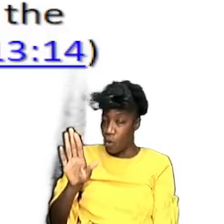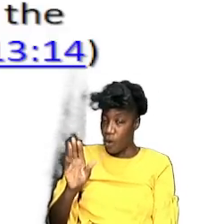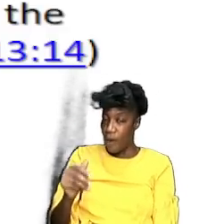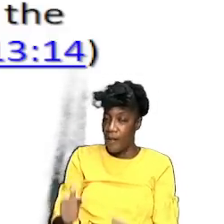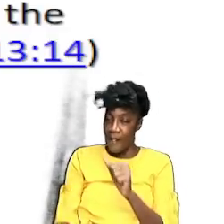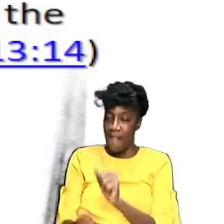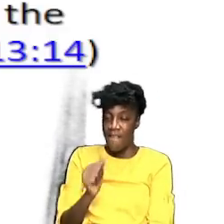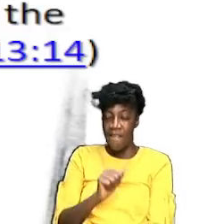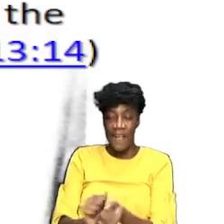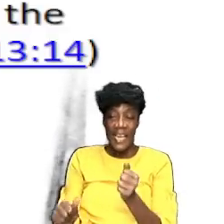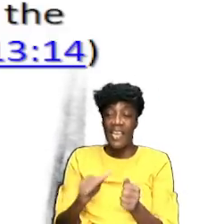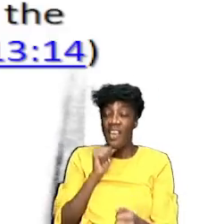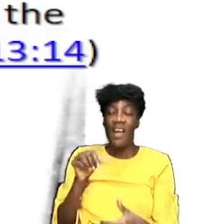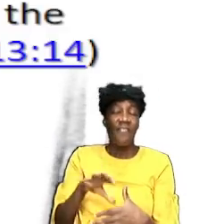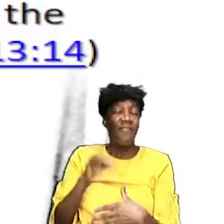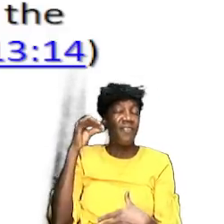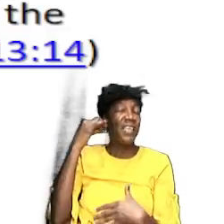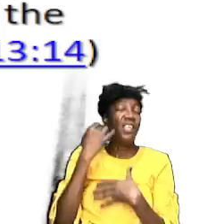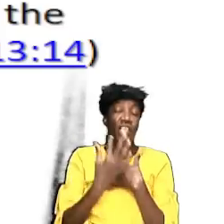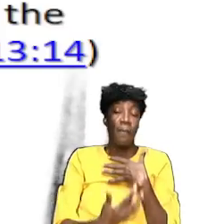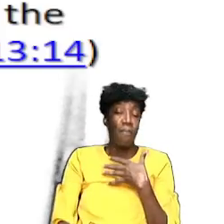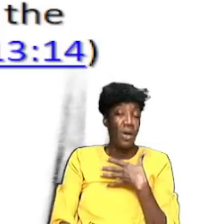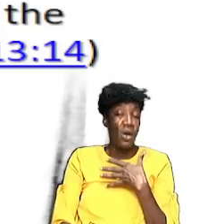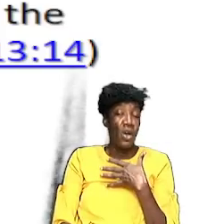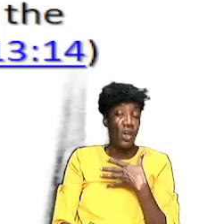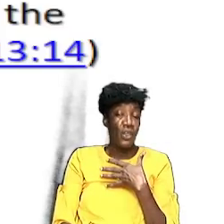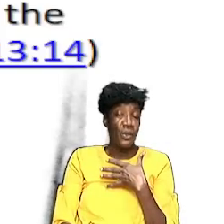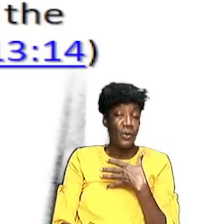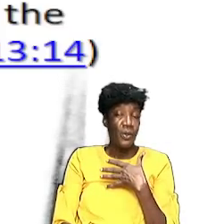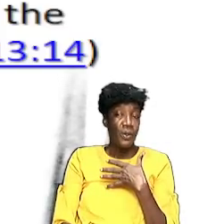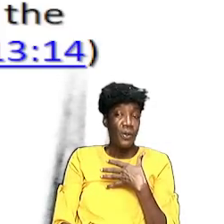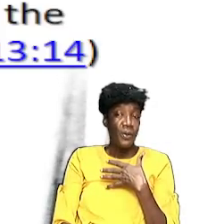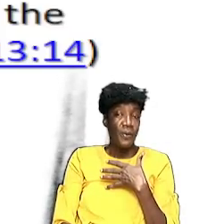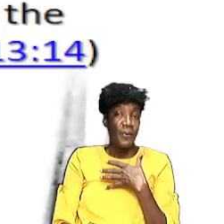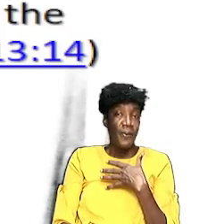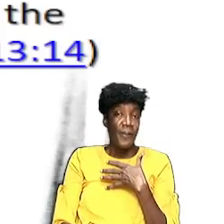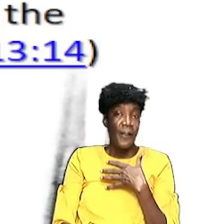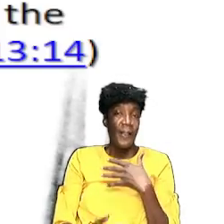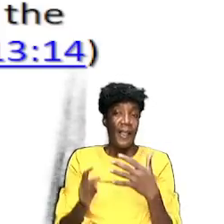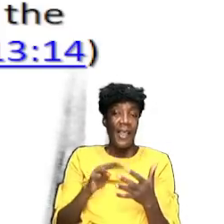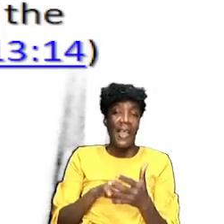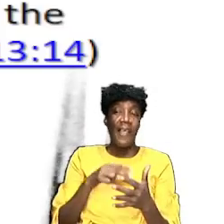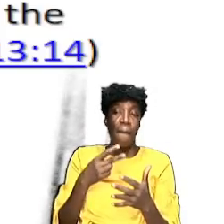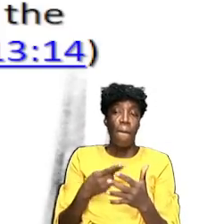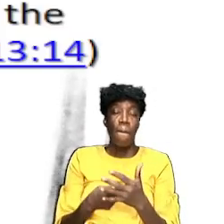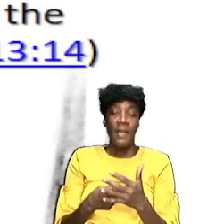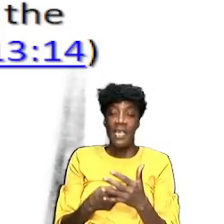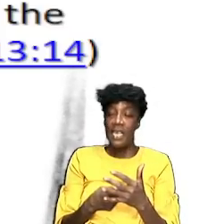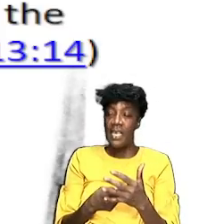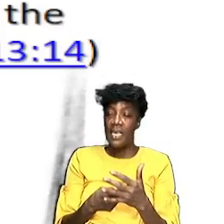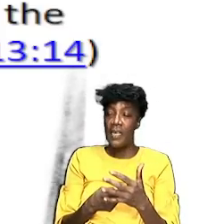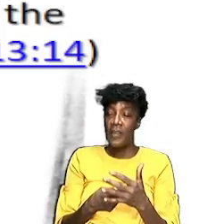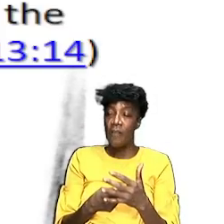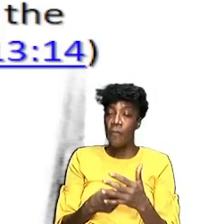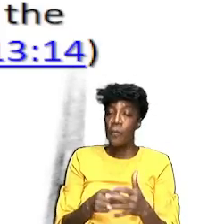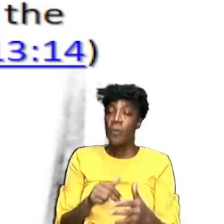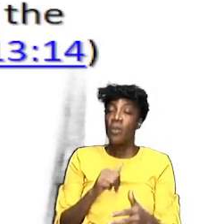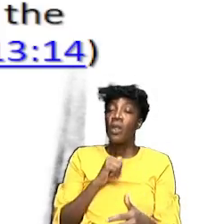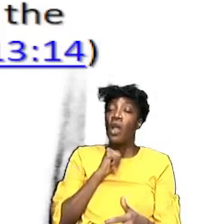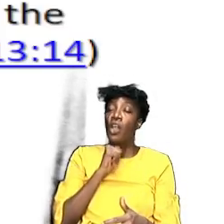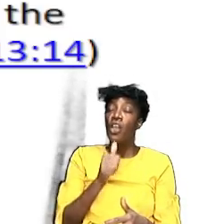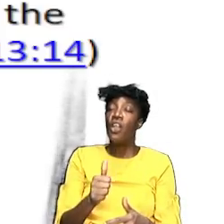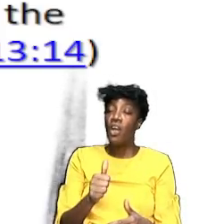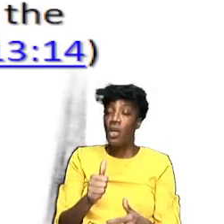not against flesh and blood. And that term there in the Greek means your fight is not against